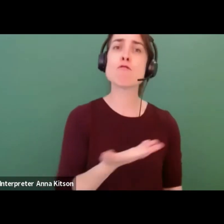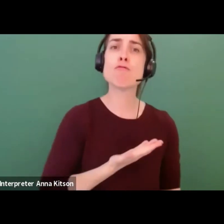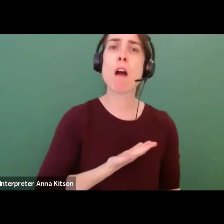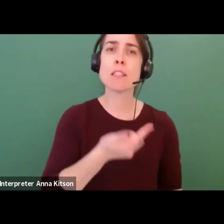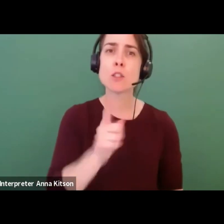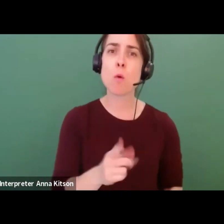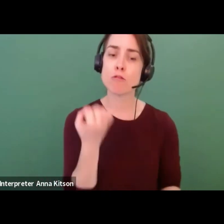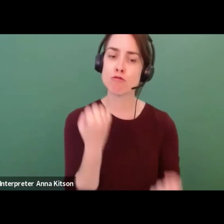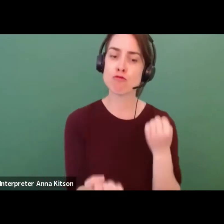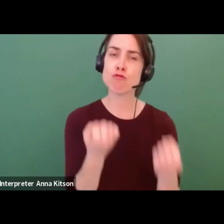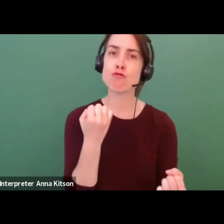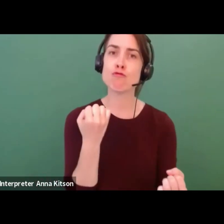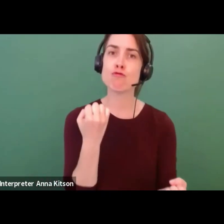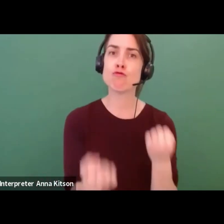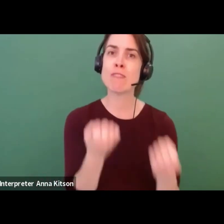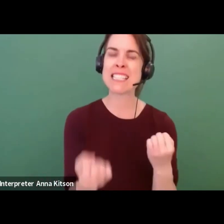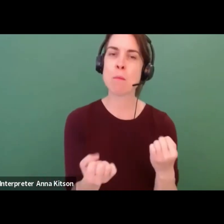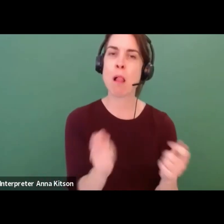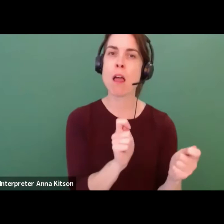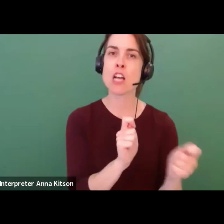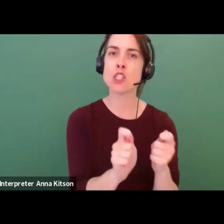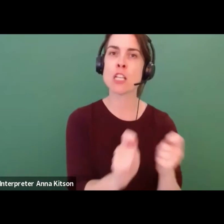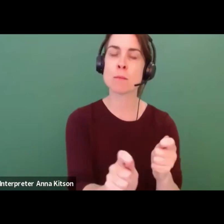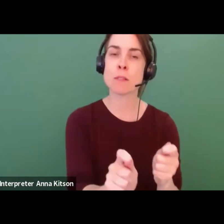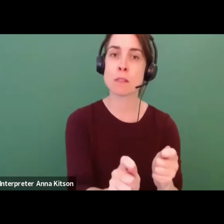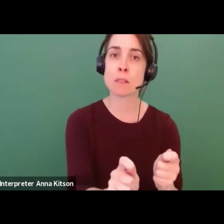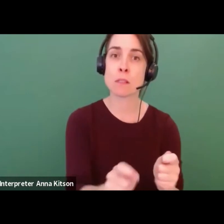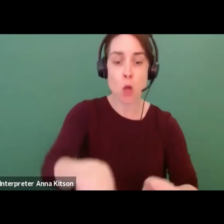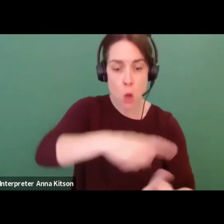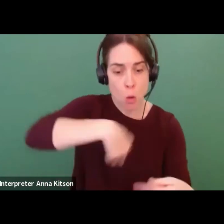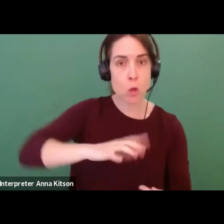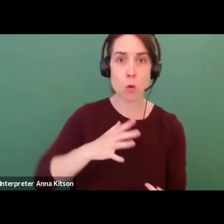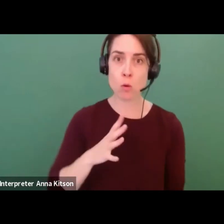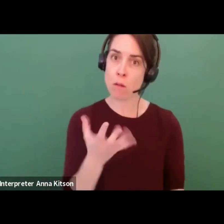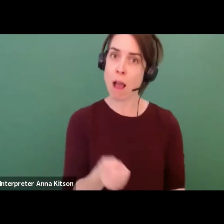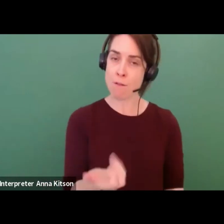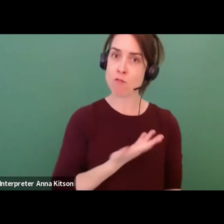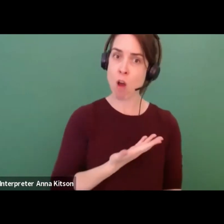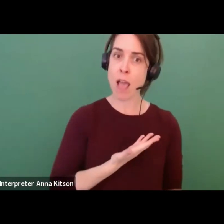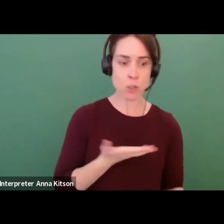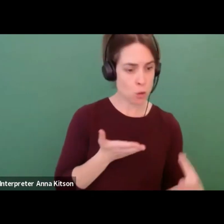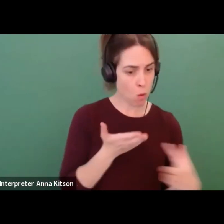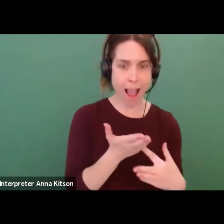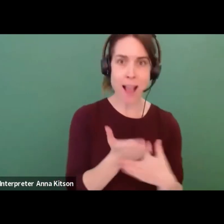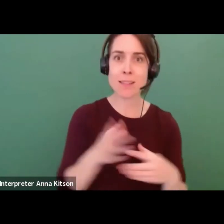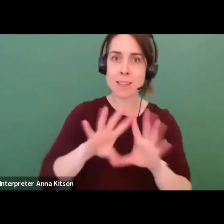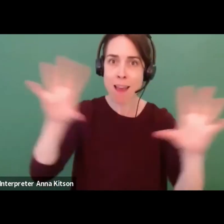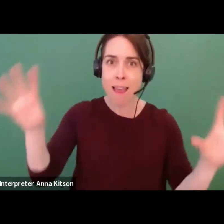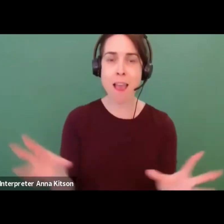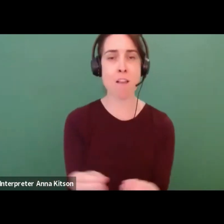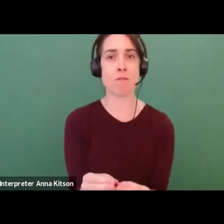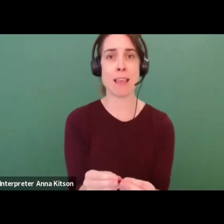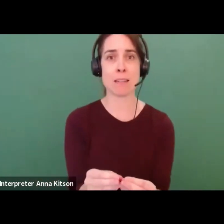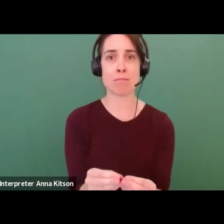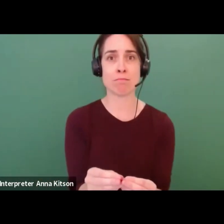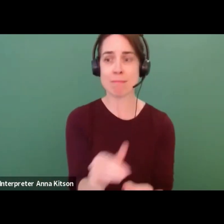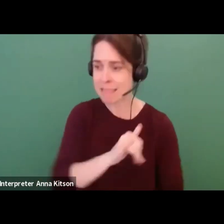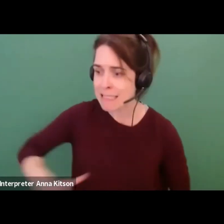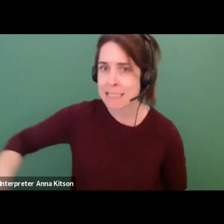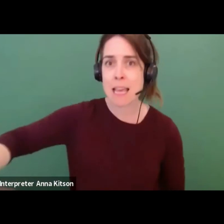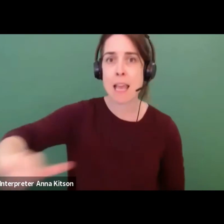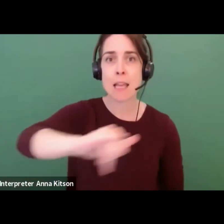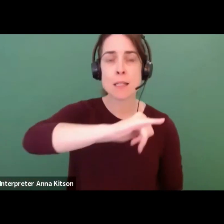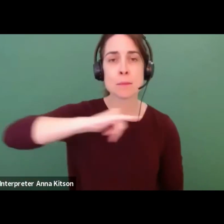take part in society and access everything as easily as possible as anybody else. The problem with the